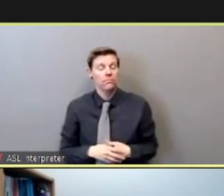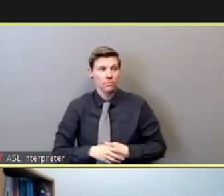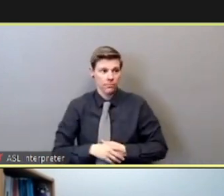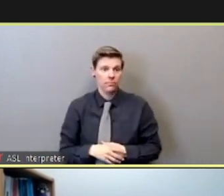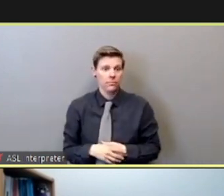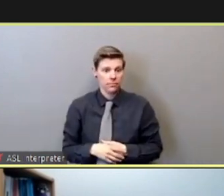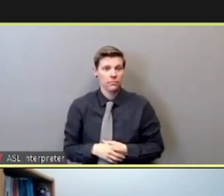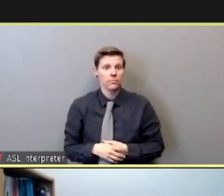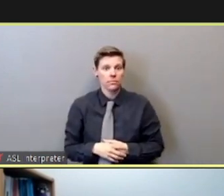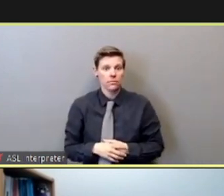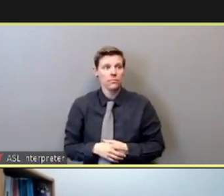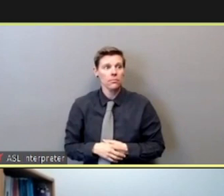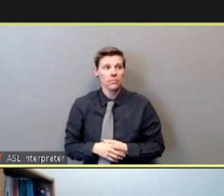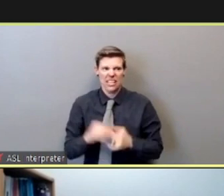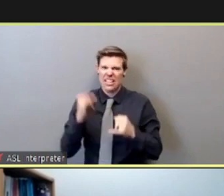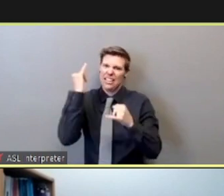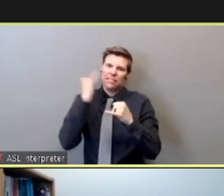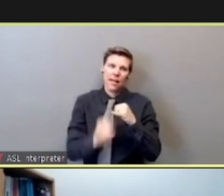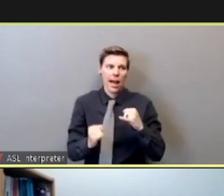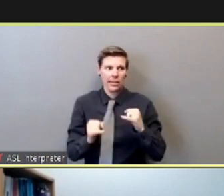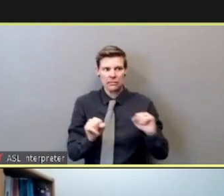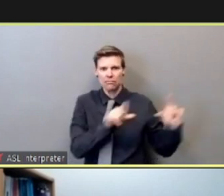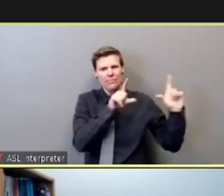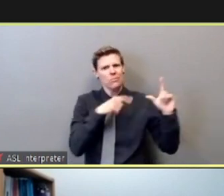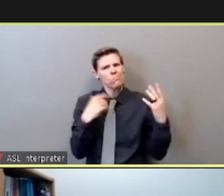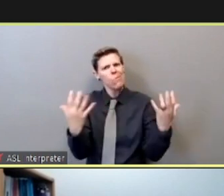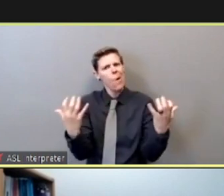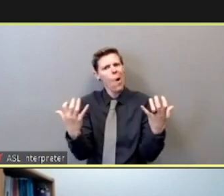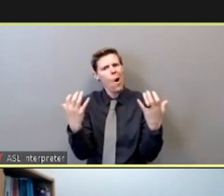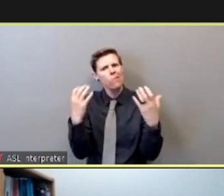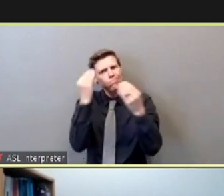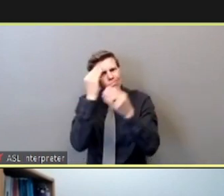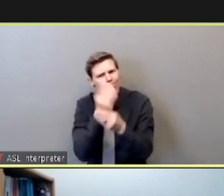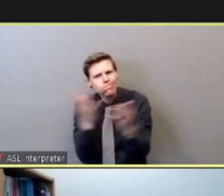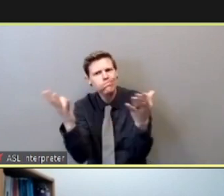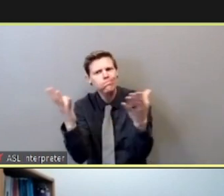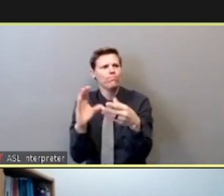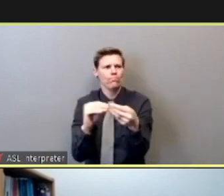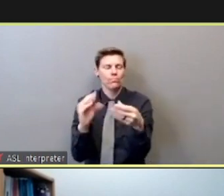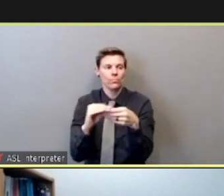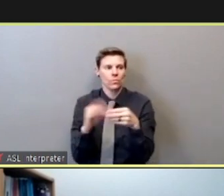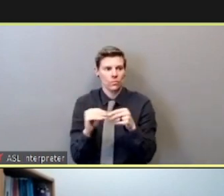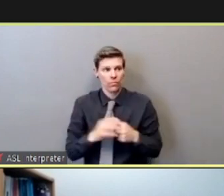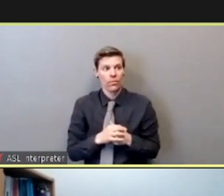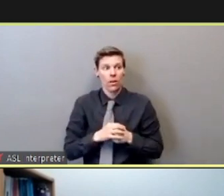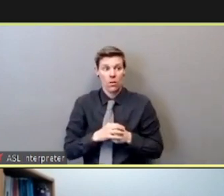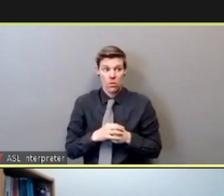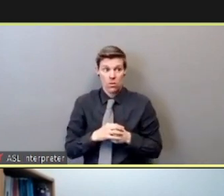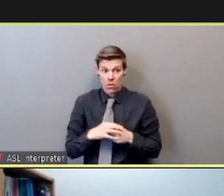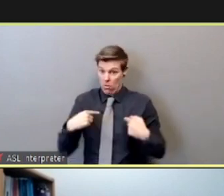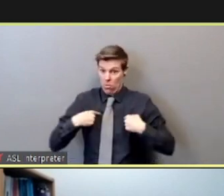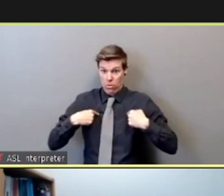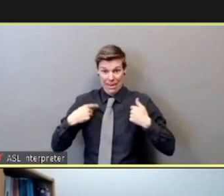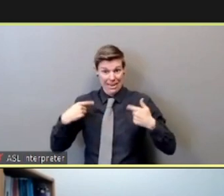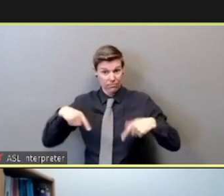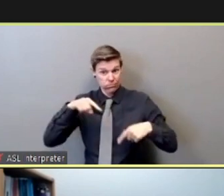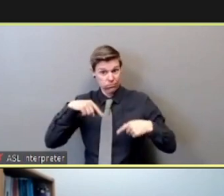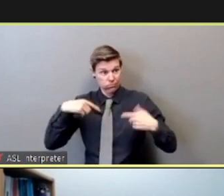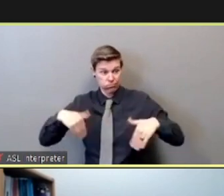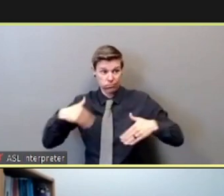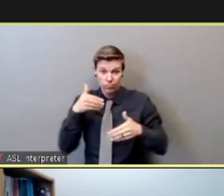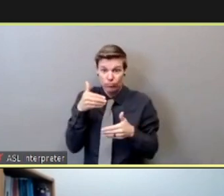And then lastly, I wanted to just comment that given our progress to date, we know how